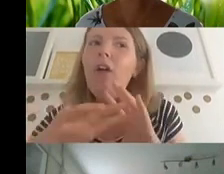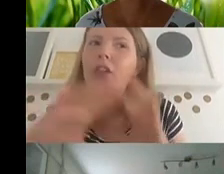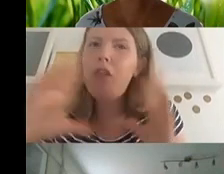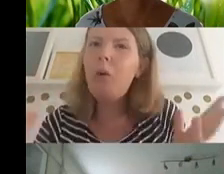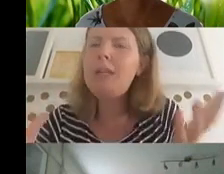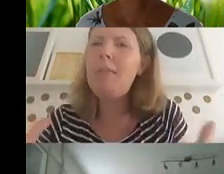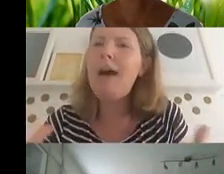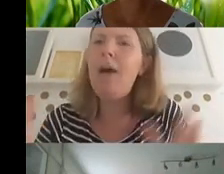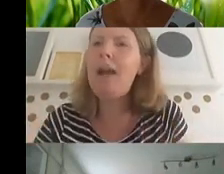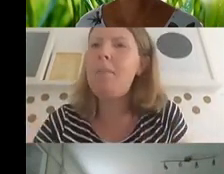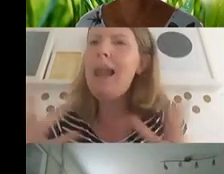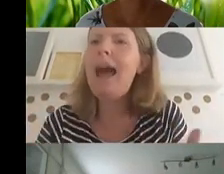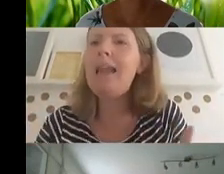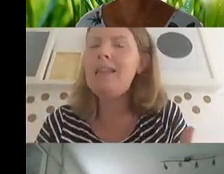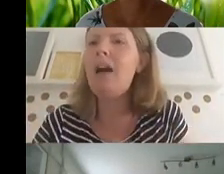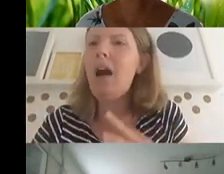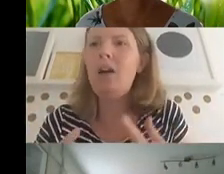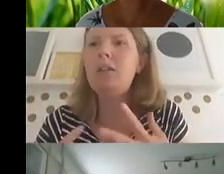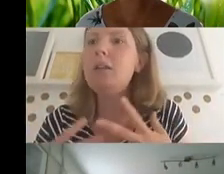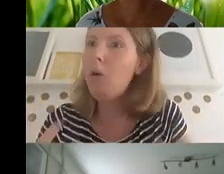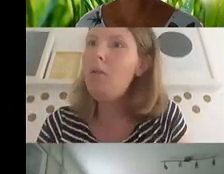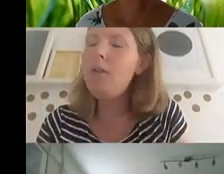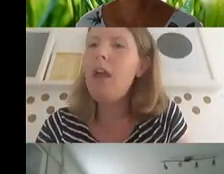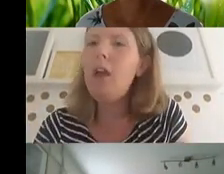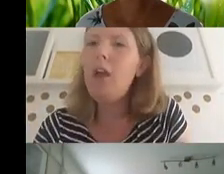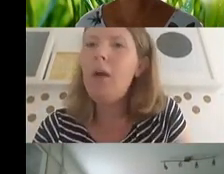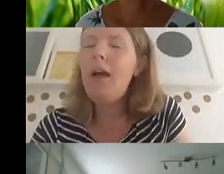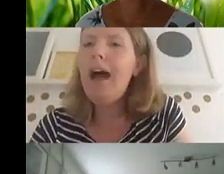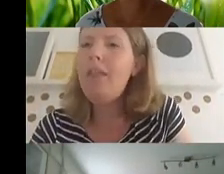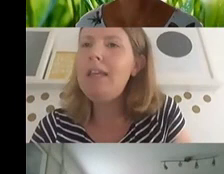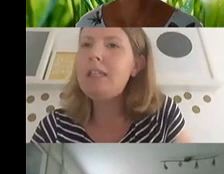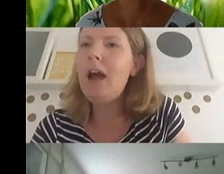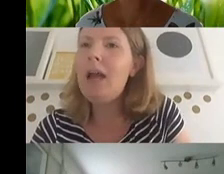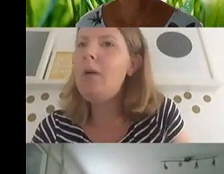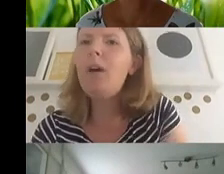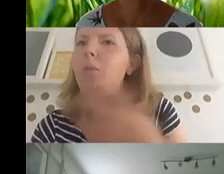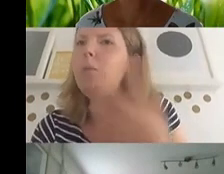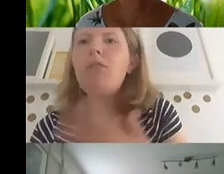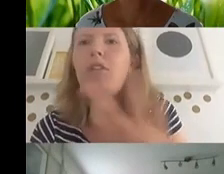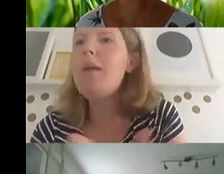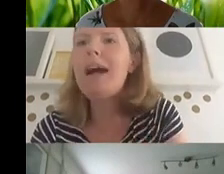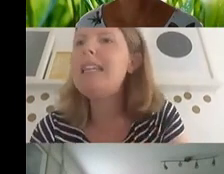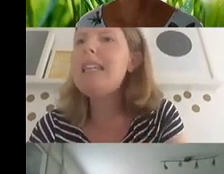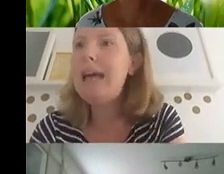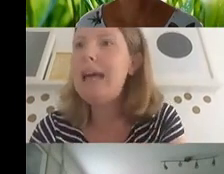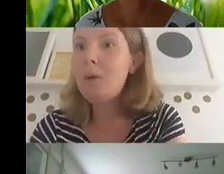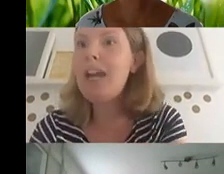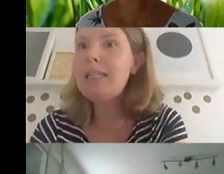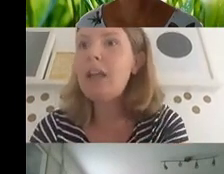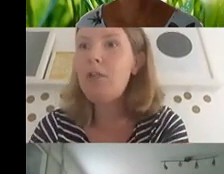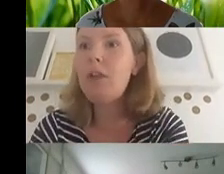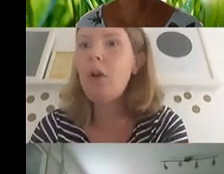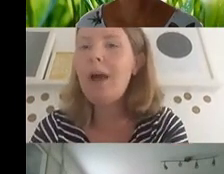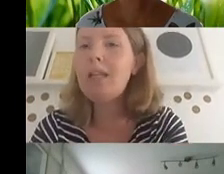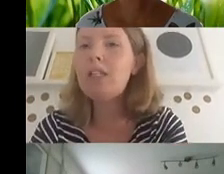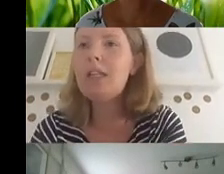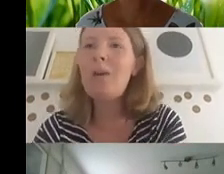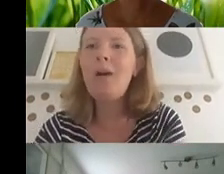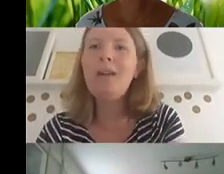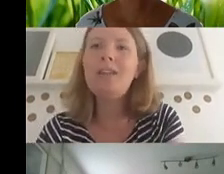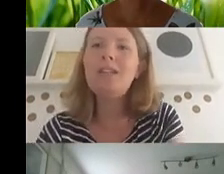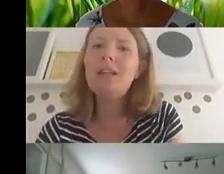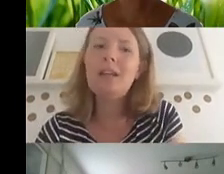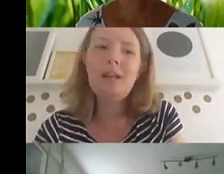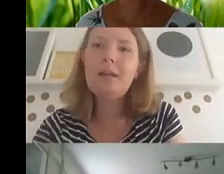we've thought about and planned our support for you at this time, and we'll refer back to this as we're chatting through your